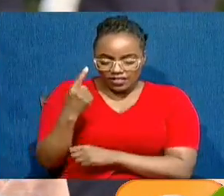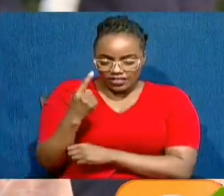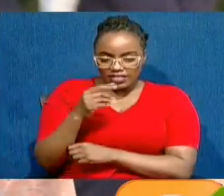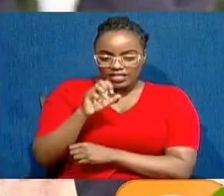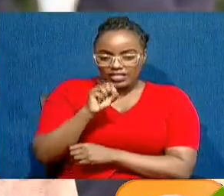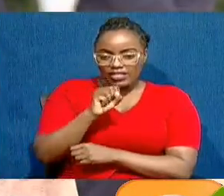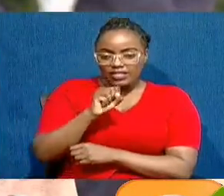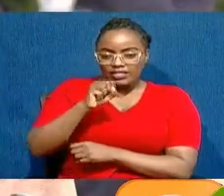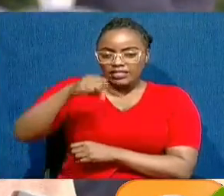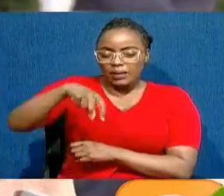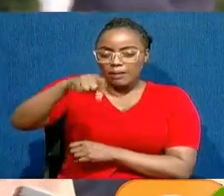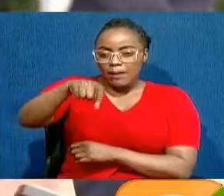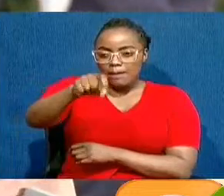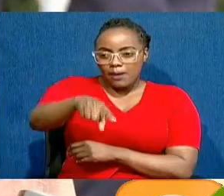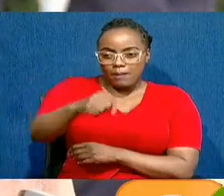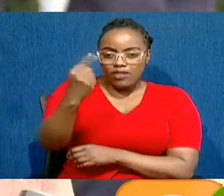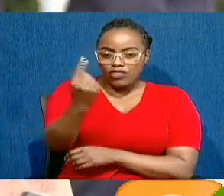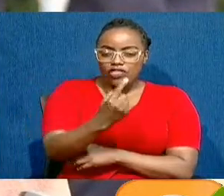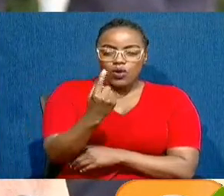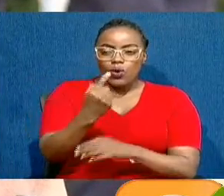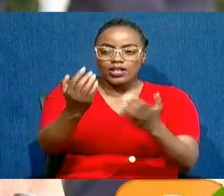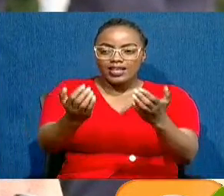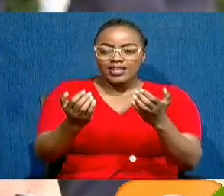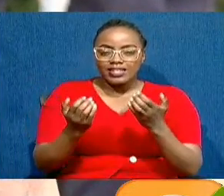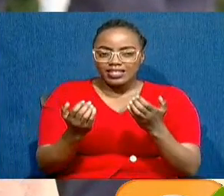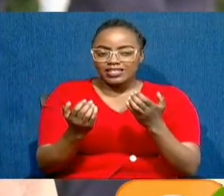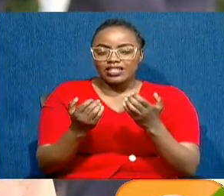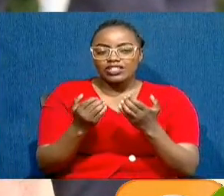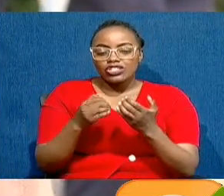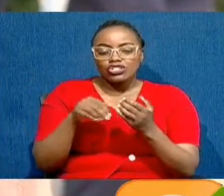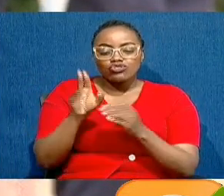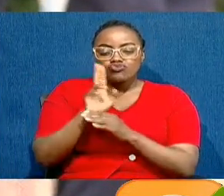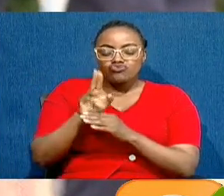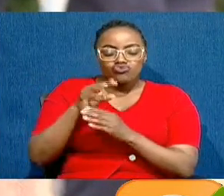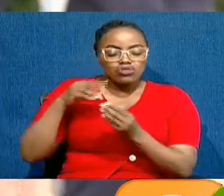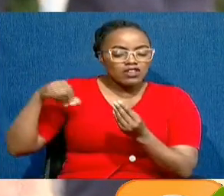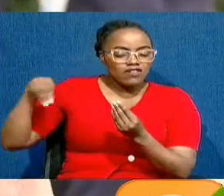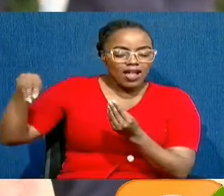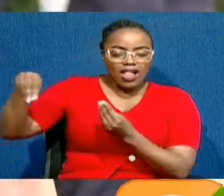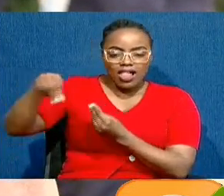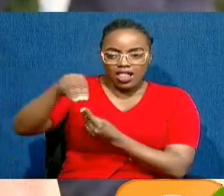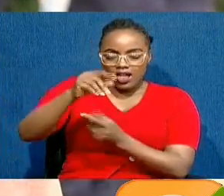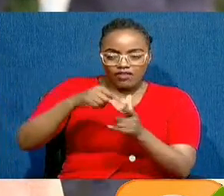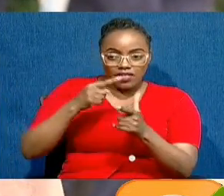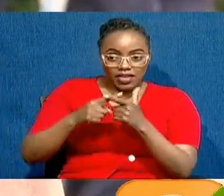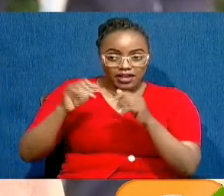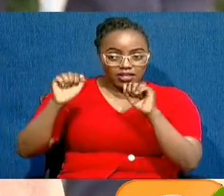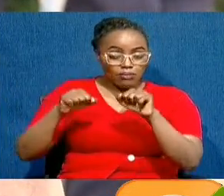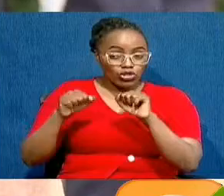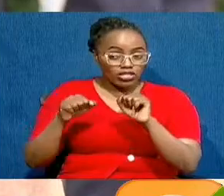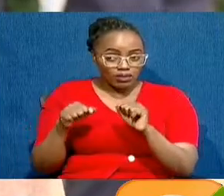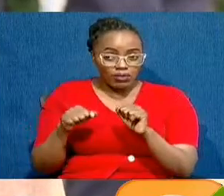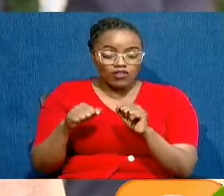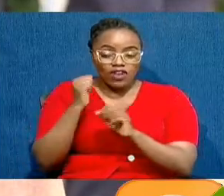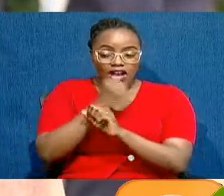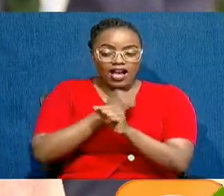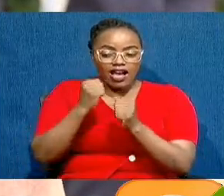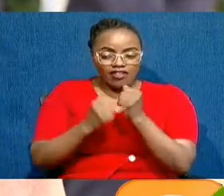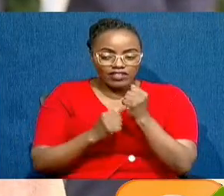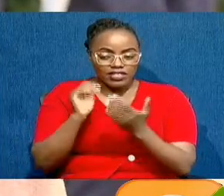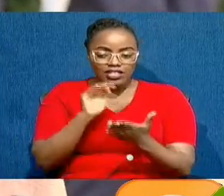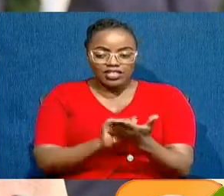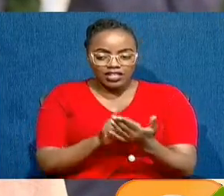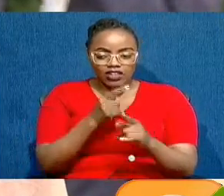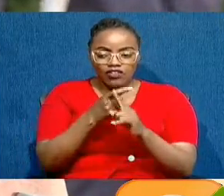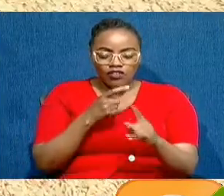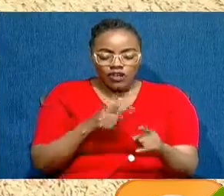rice, they only need to apply fertilizer, and then they'll be able to harvest